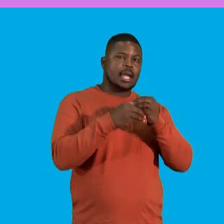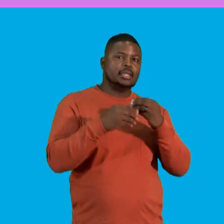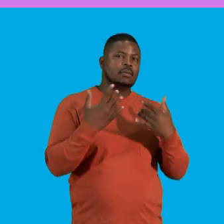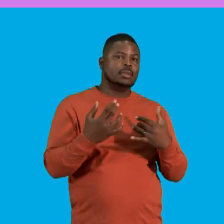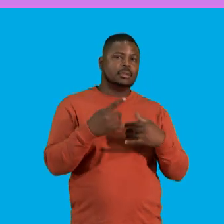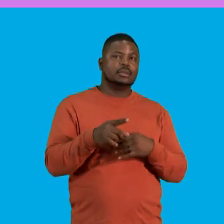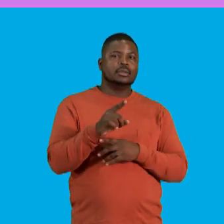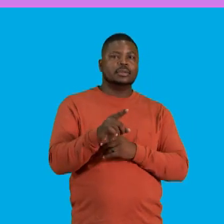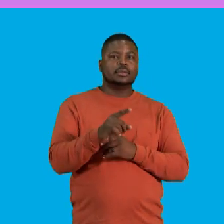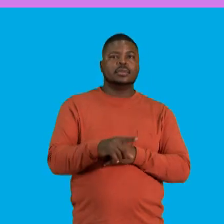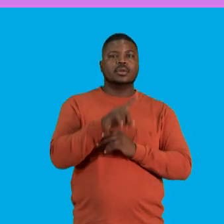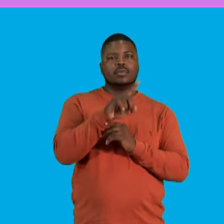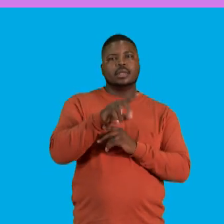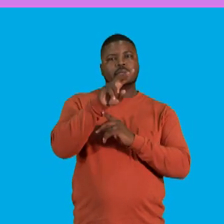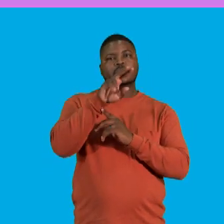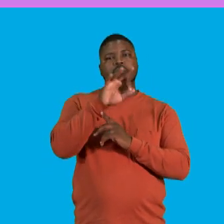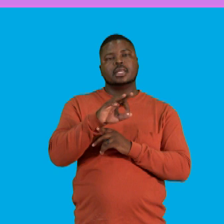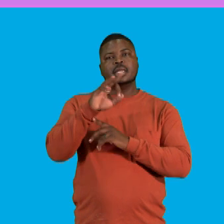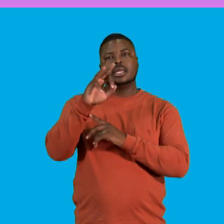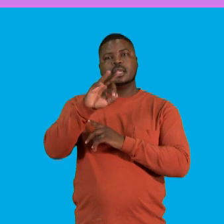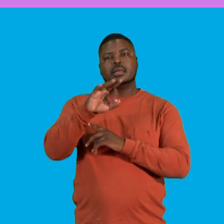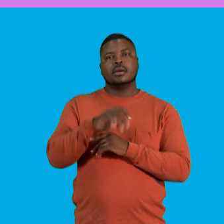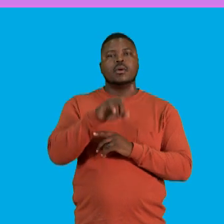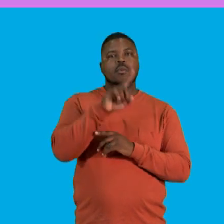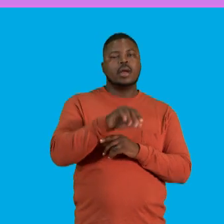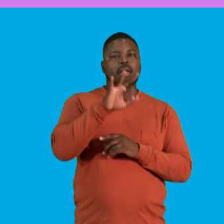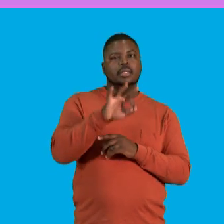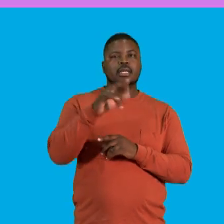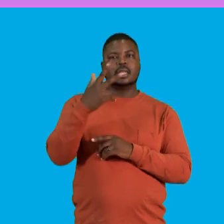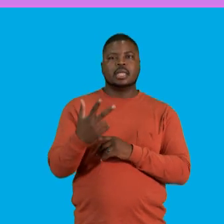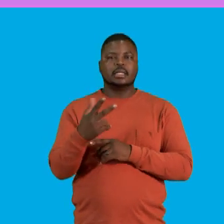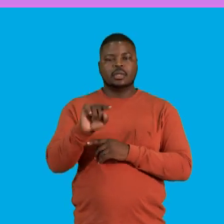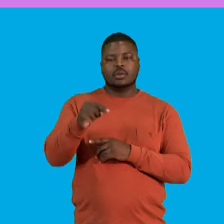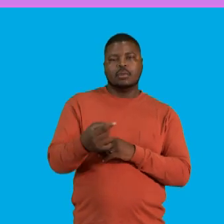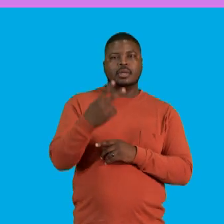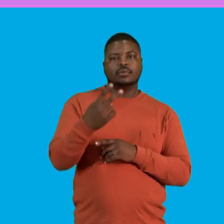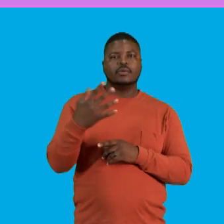say 138 Rand 25 cents plus